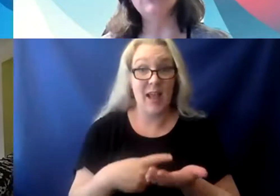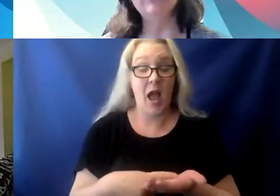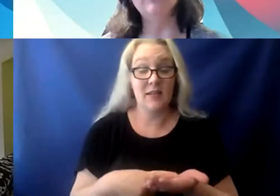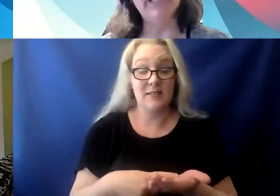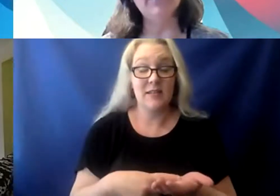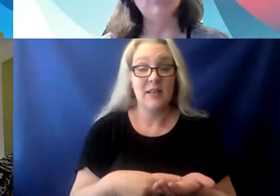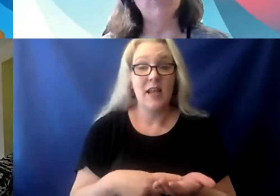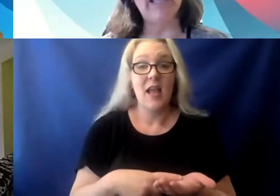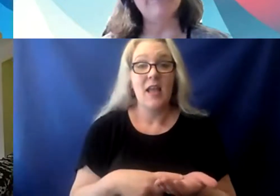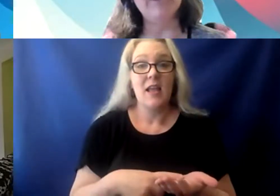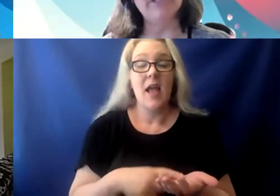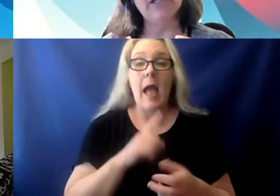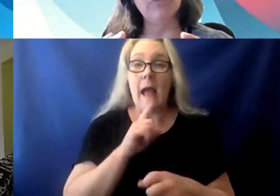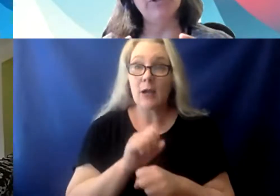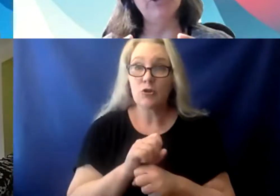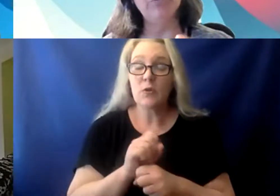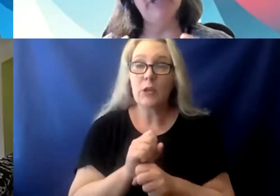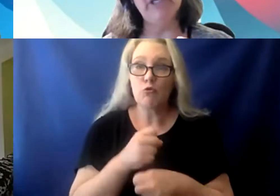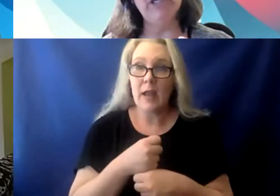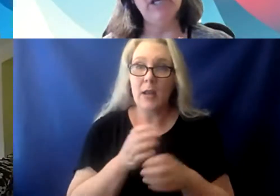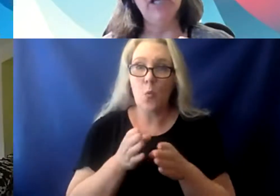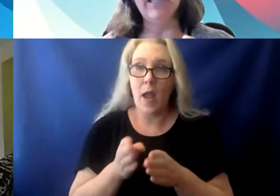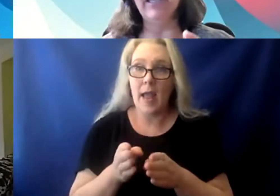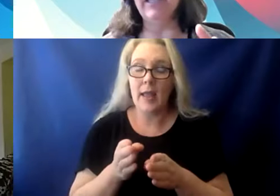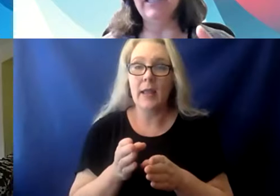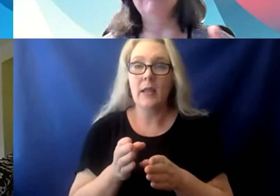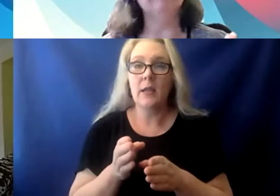to actually create a way for the dashboard to be